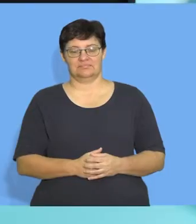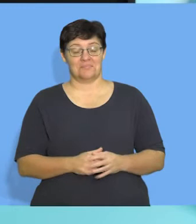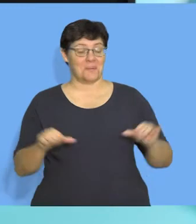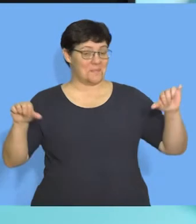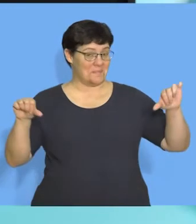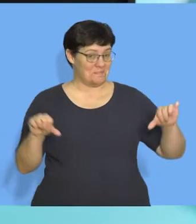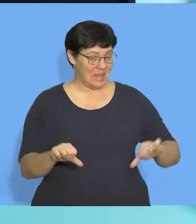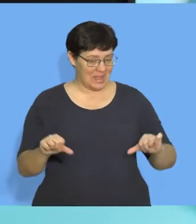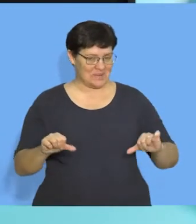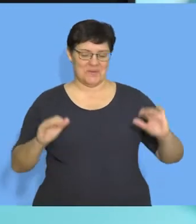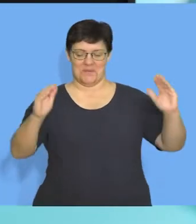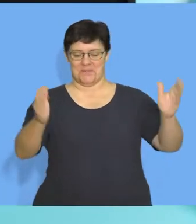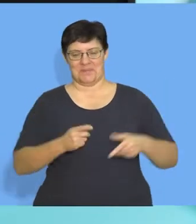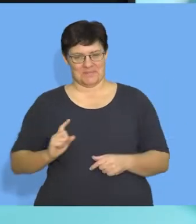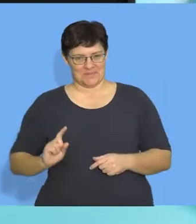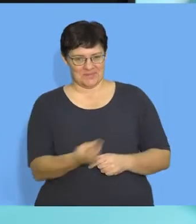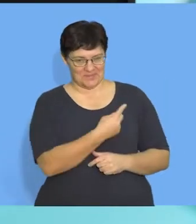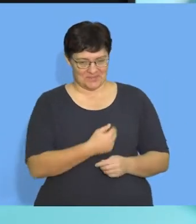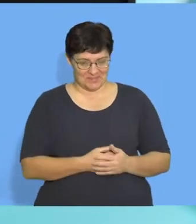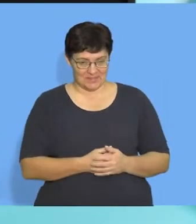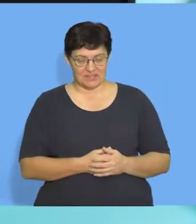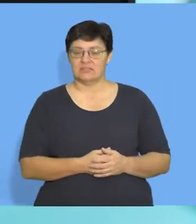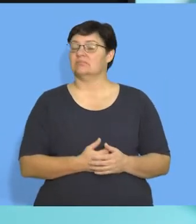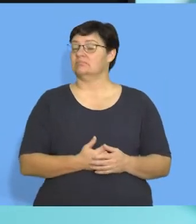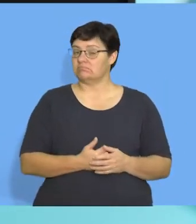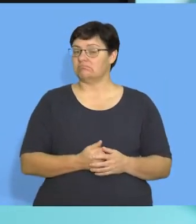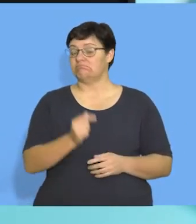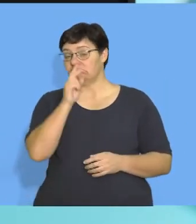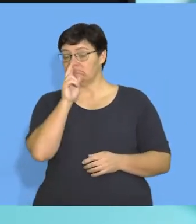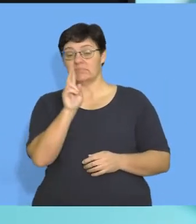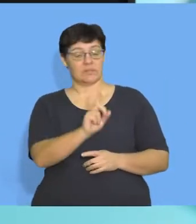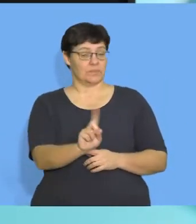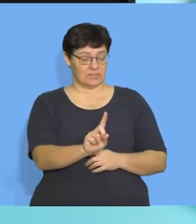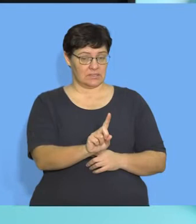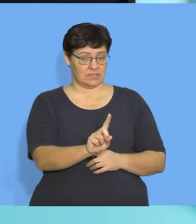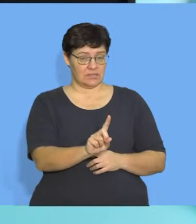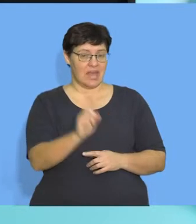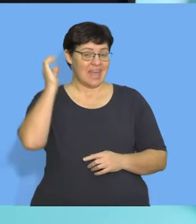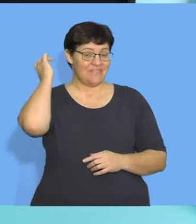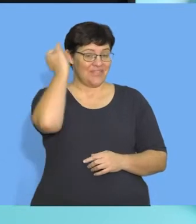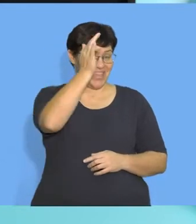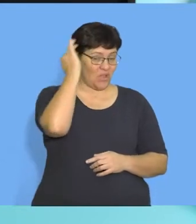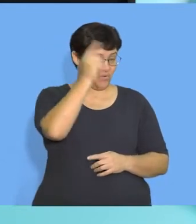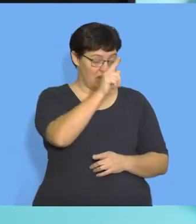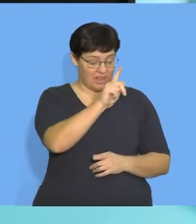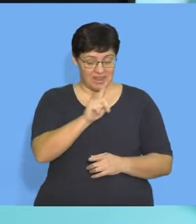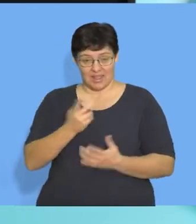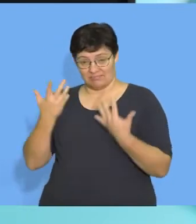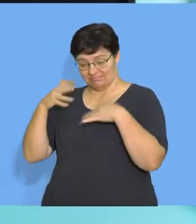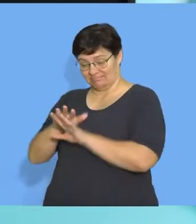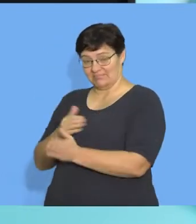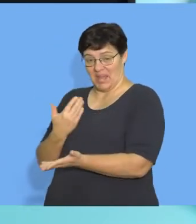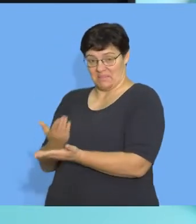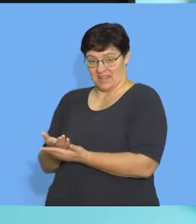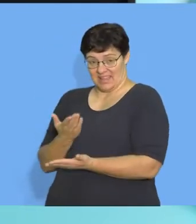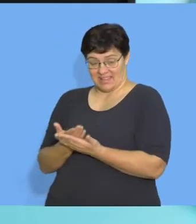Welcome back, everyone. Now let's see if we can apply the theory, okay? Sometimes when